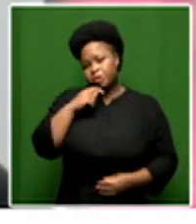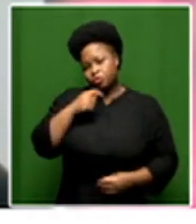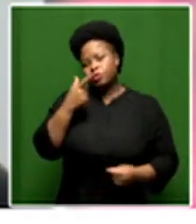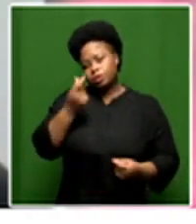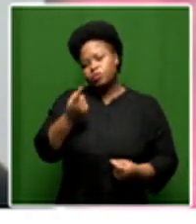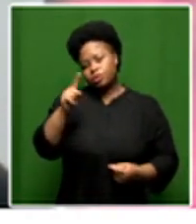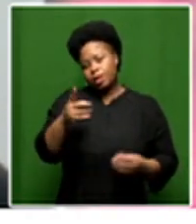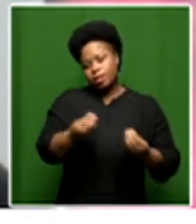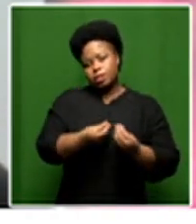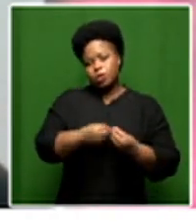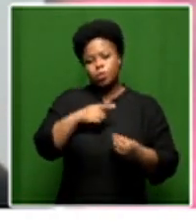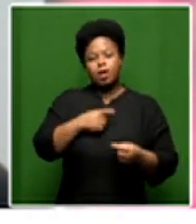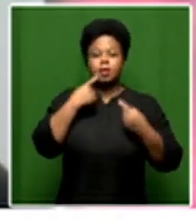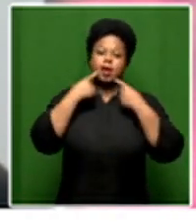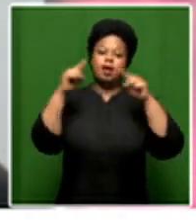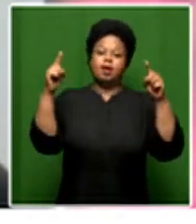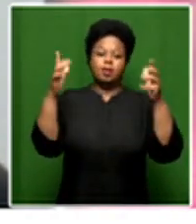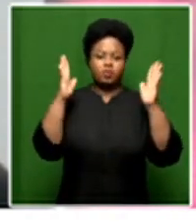right thing to tell us the